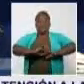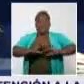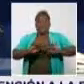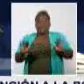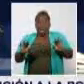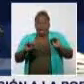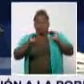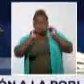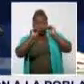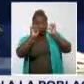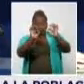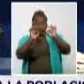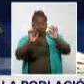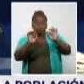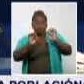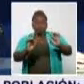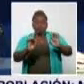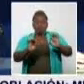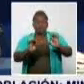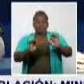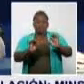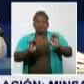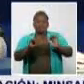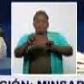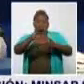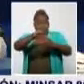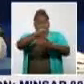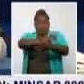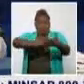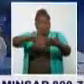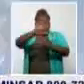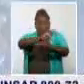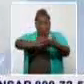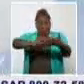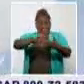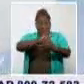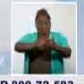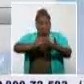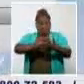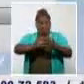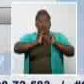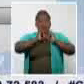The region of the Americas reports